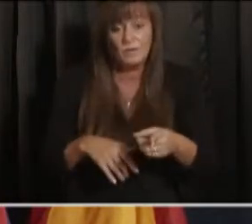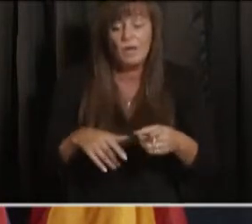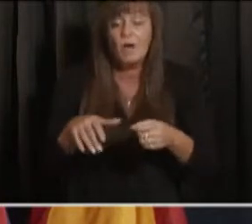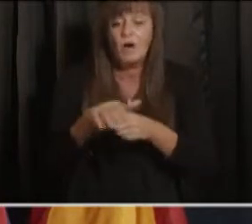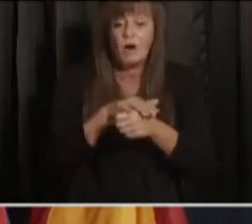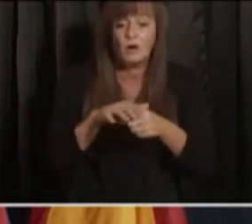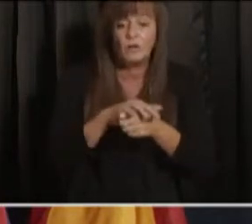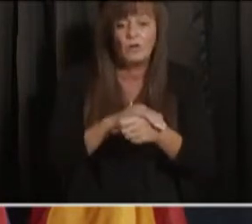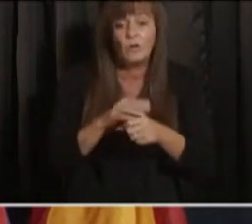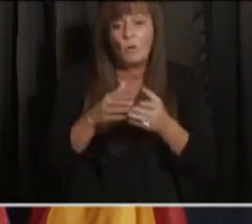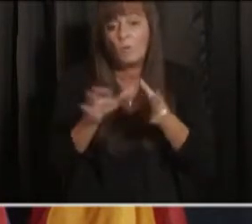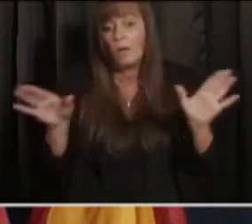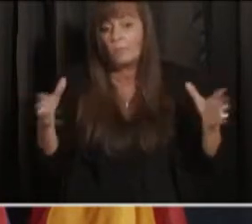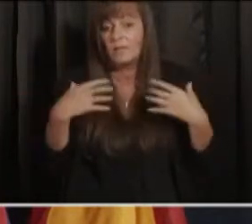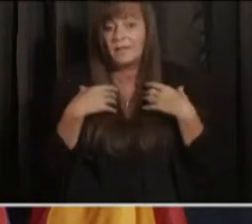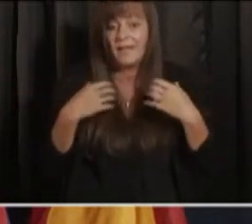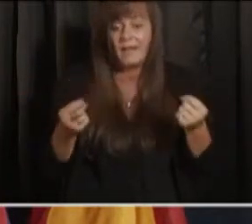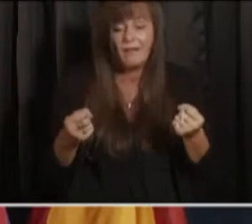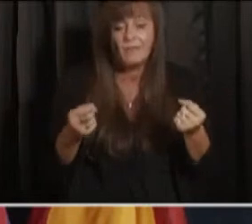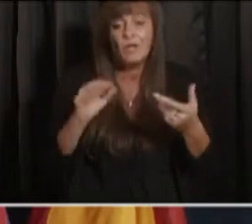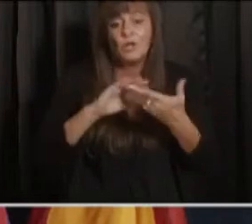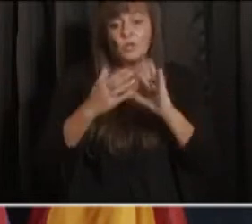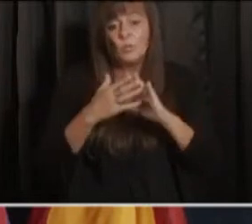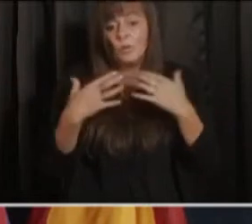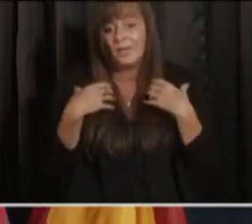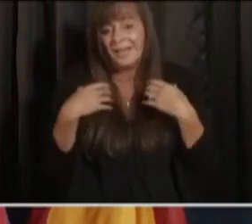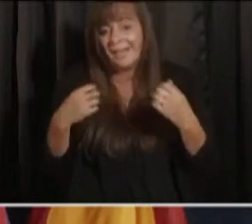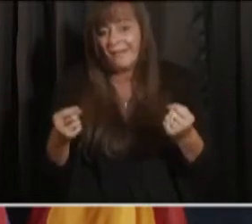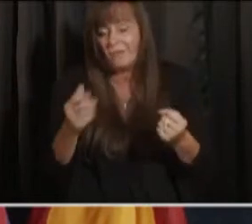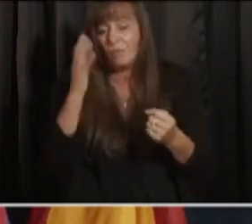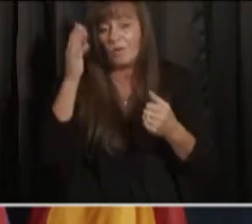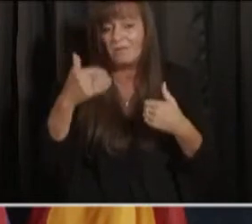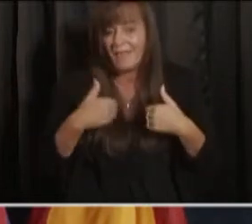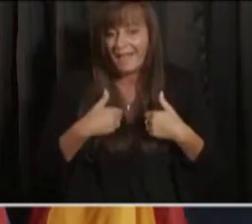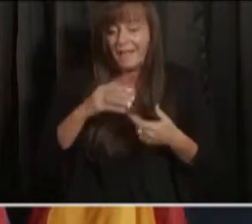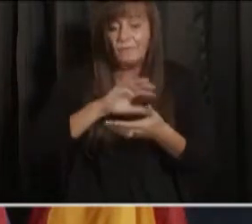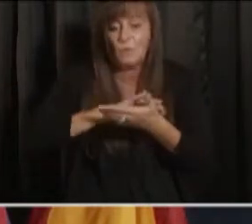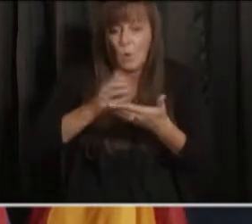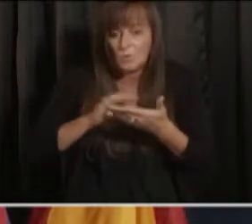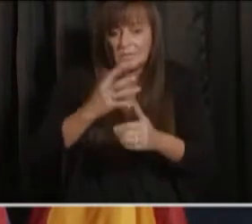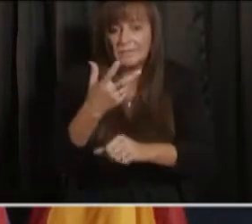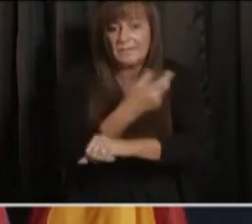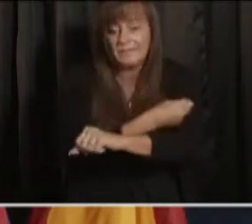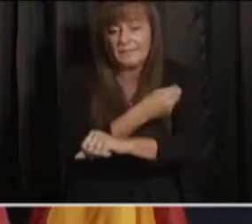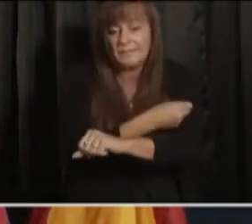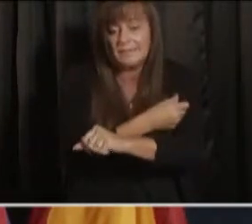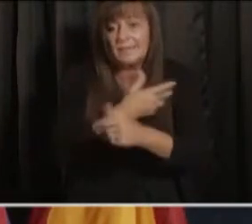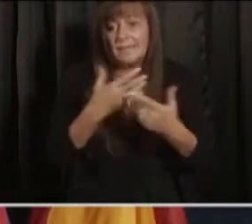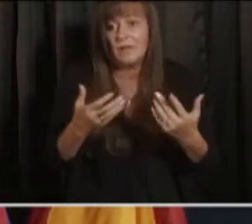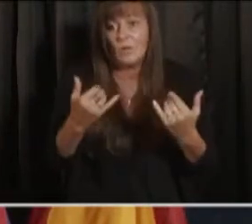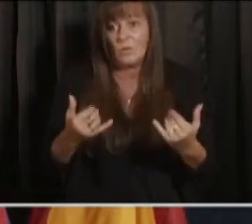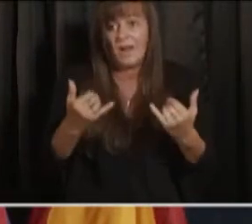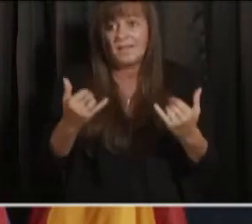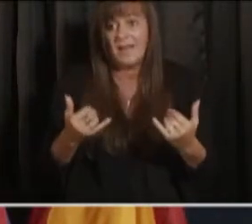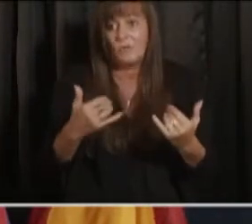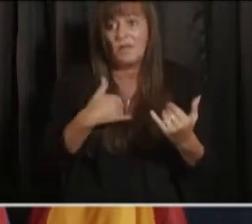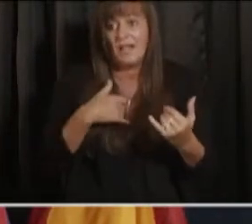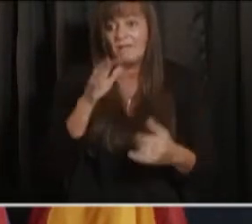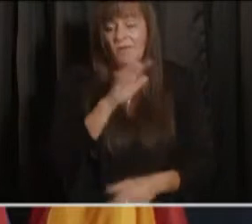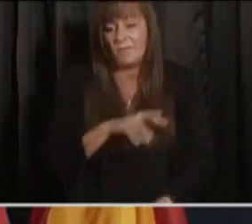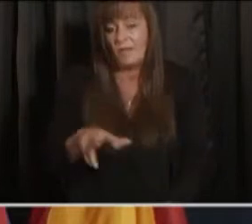health agencies, our community health centers will also have these doses, some of our school-based health centers. Right now, we've got